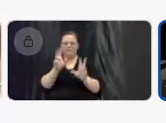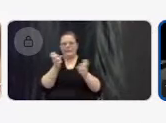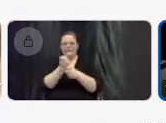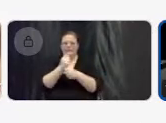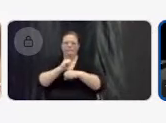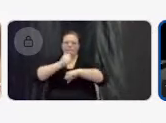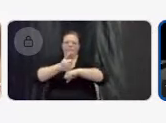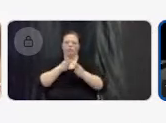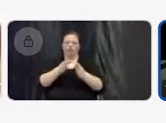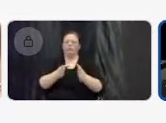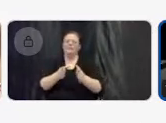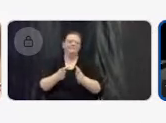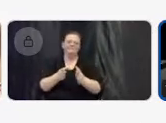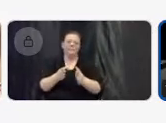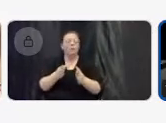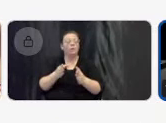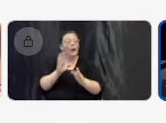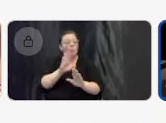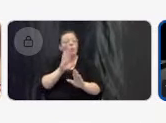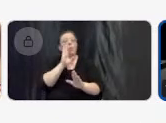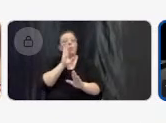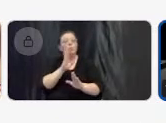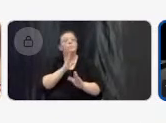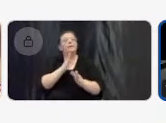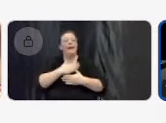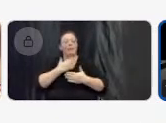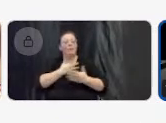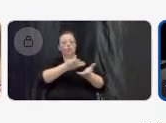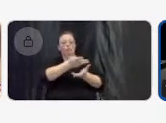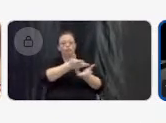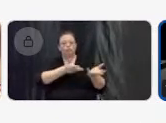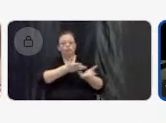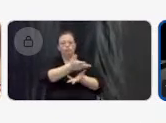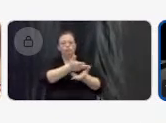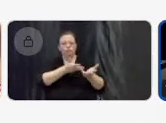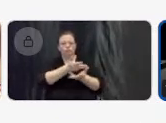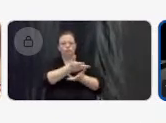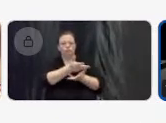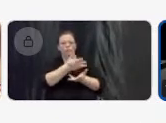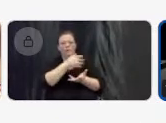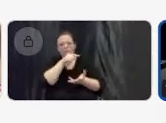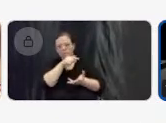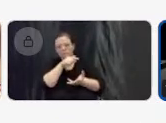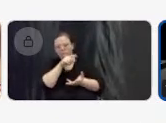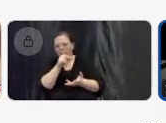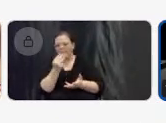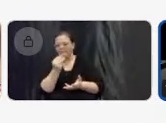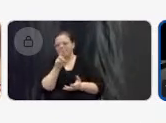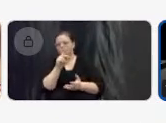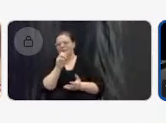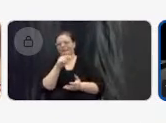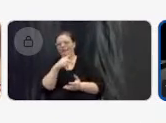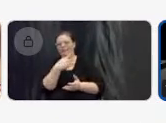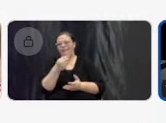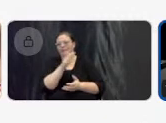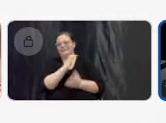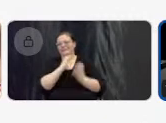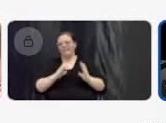on. We'd be happy to work with Mr. Kemp and his client on some